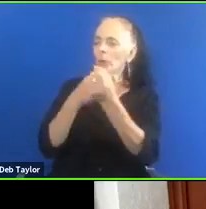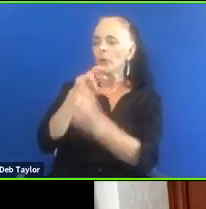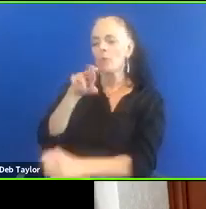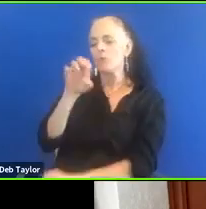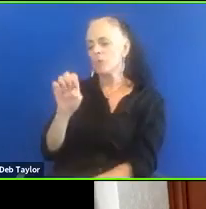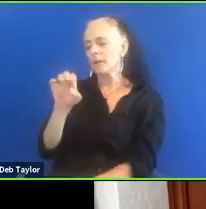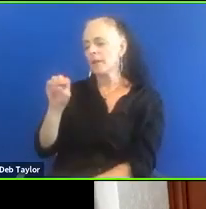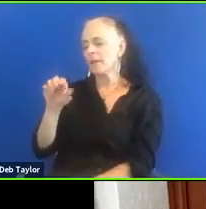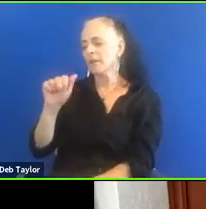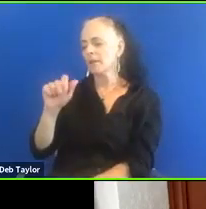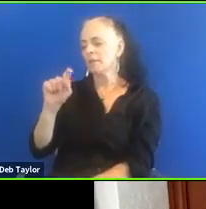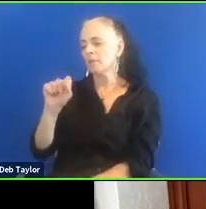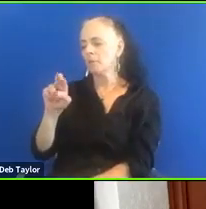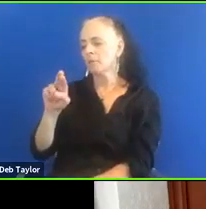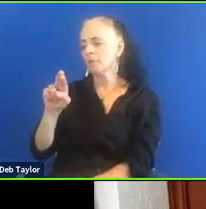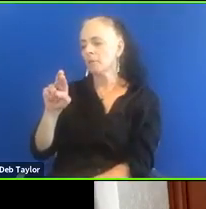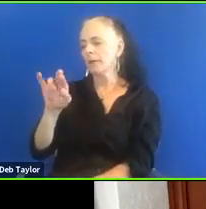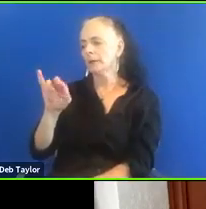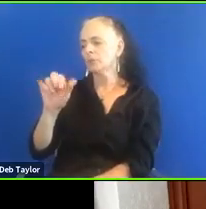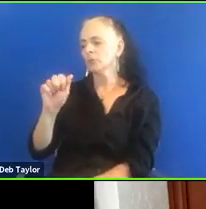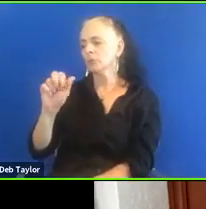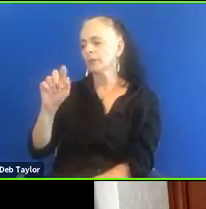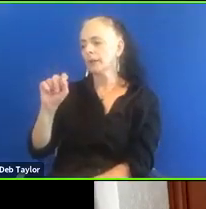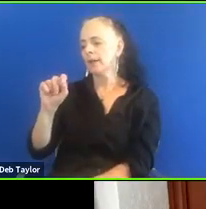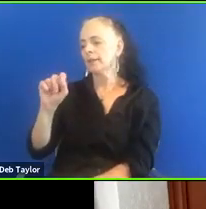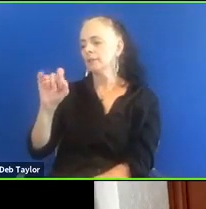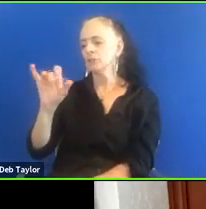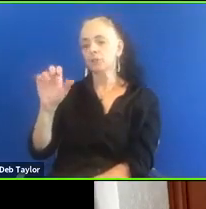I think a big part of